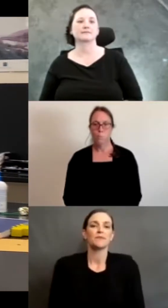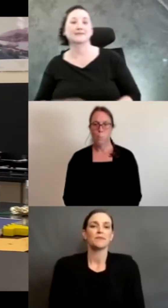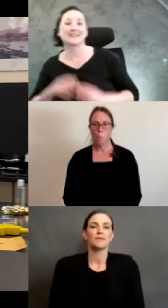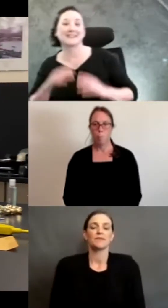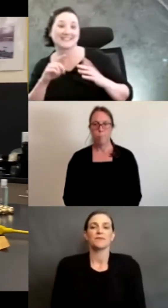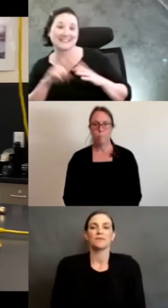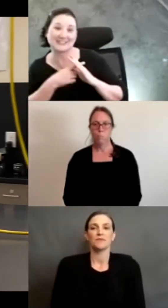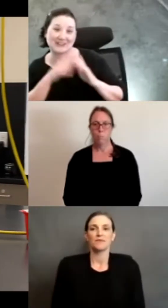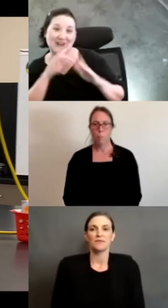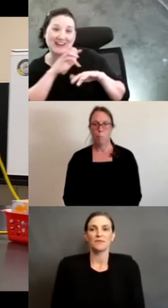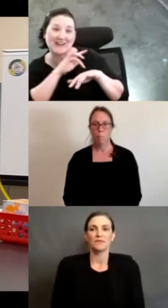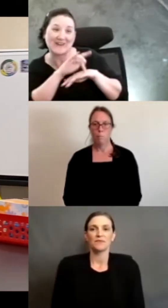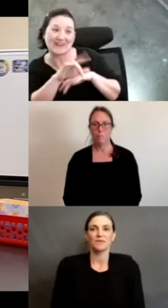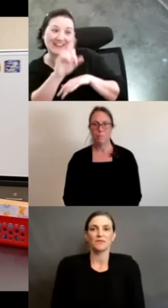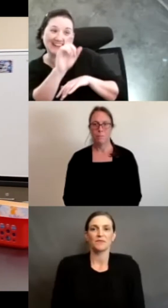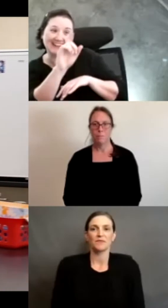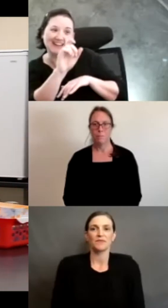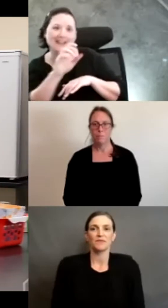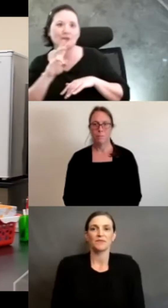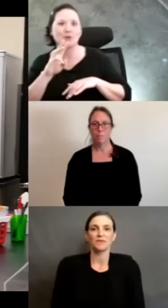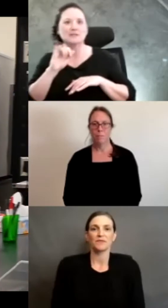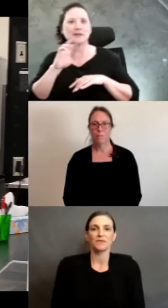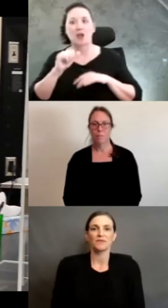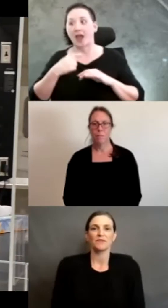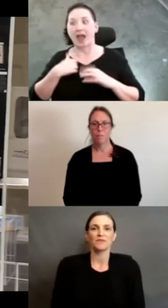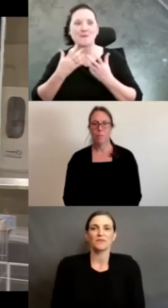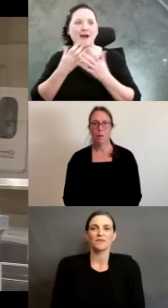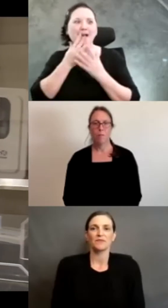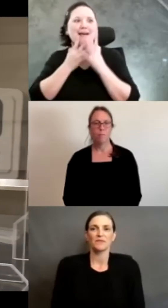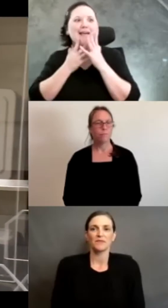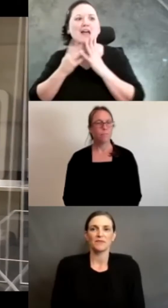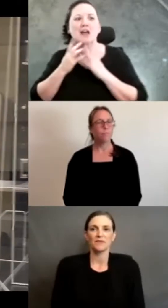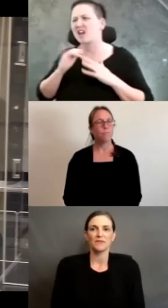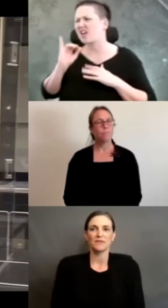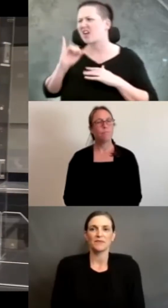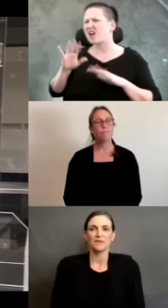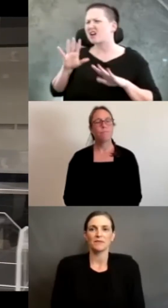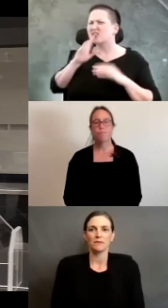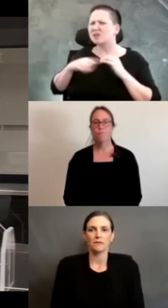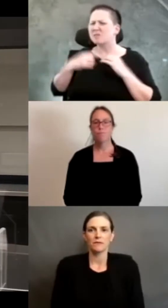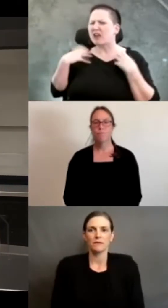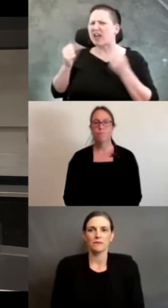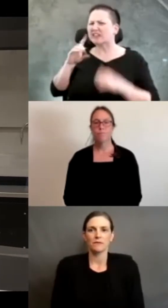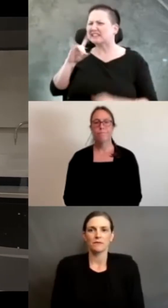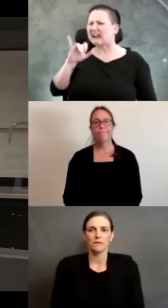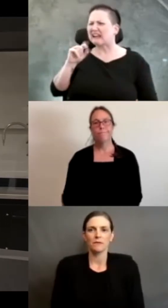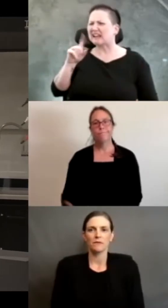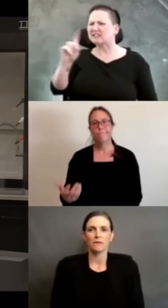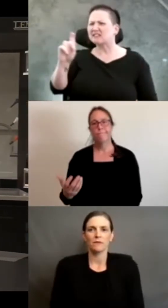Afra? I want Is that the healthy diet we talked about, sir? Very funny.